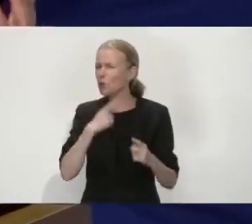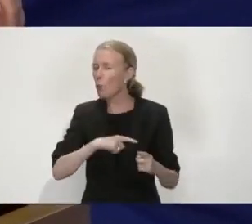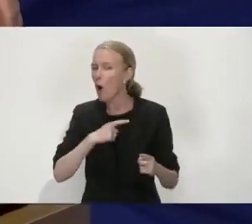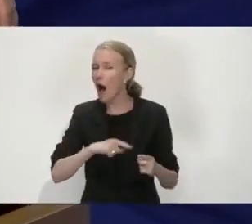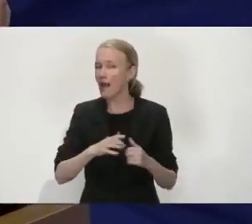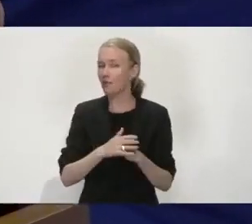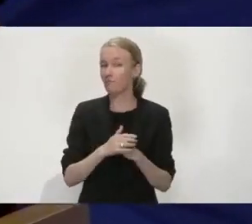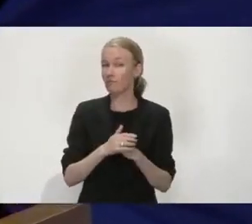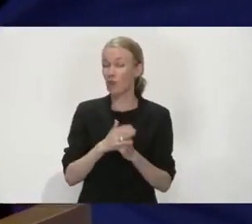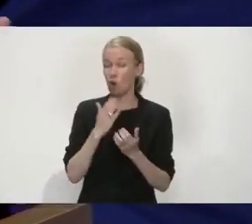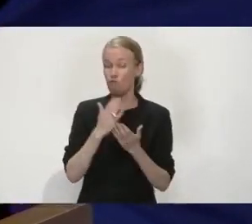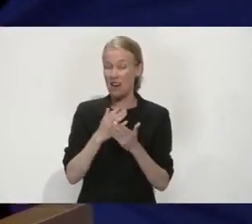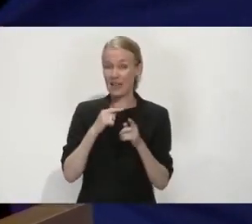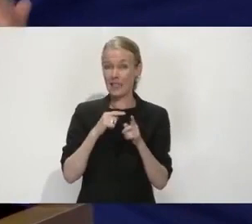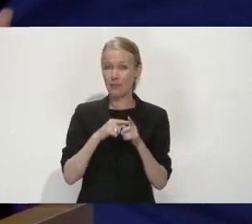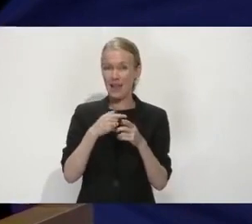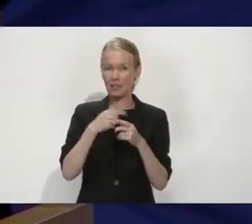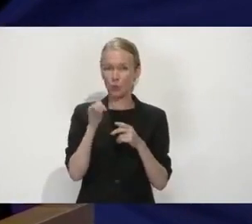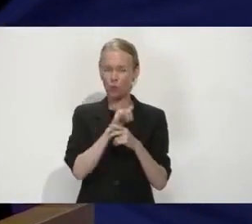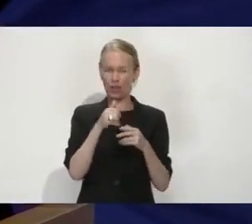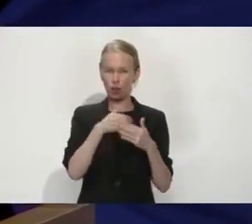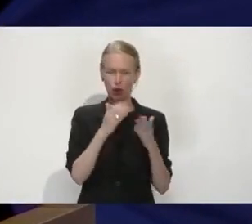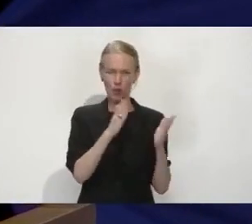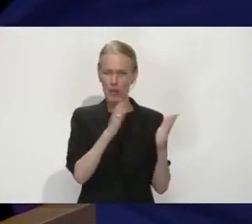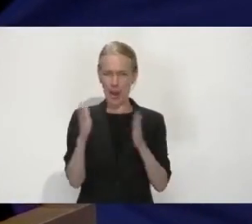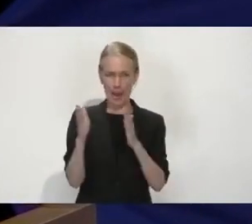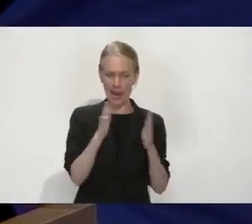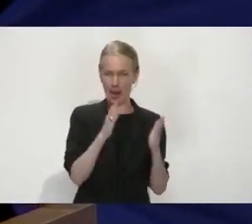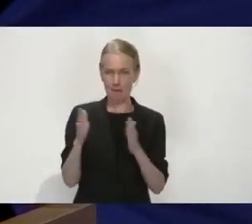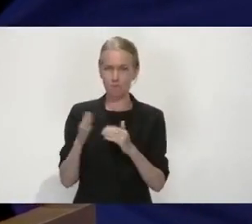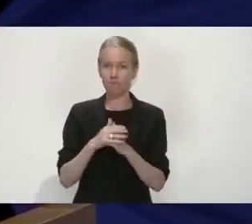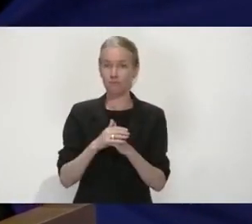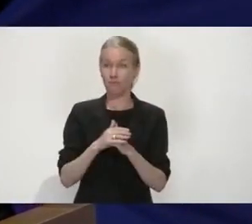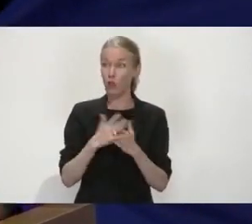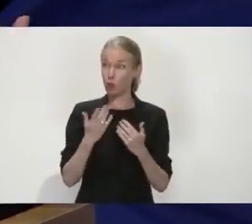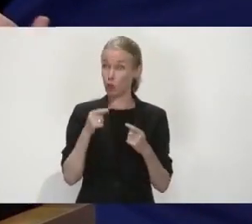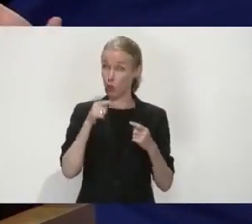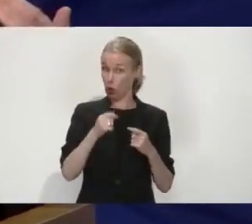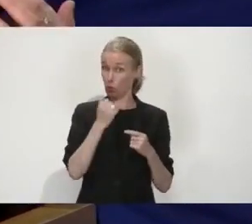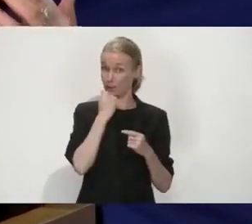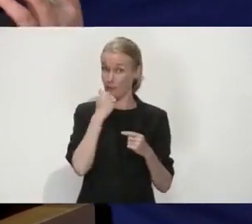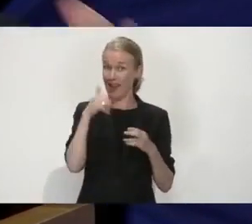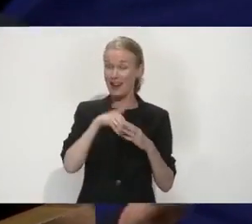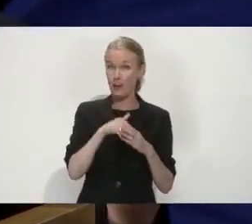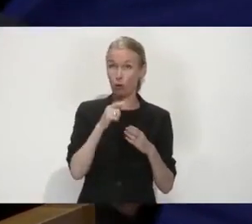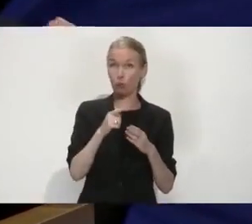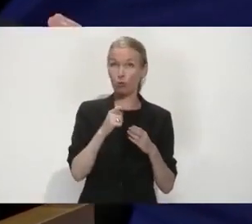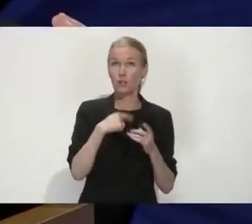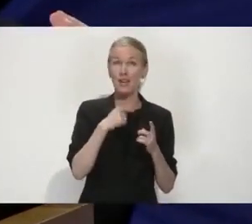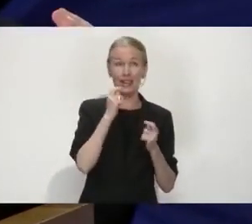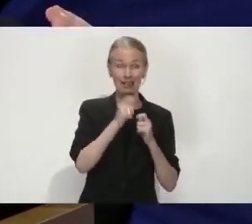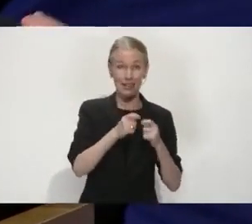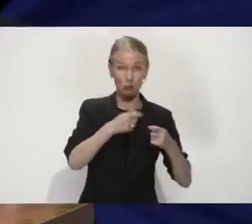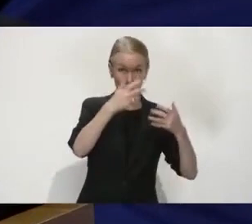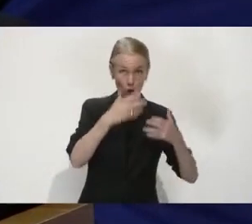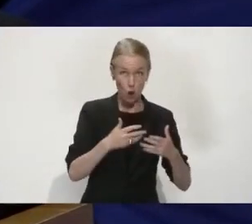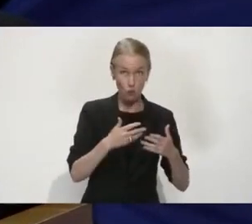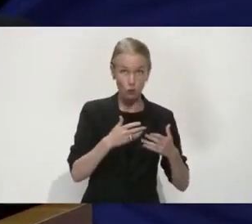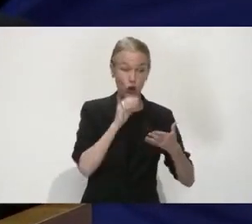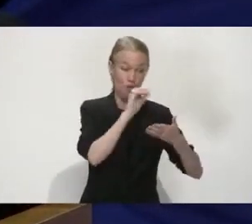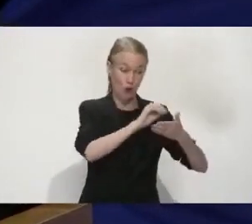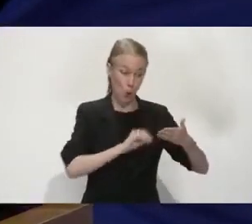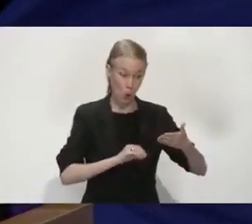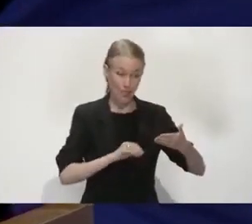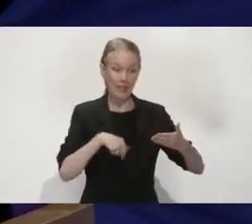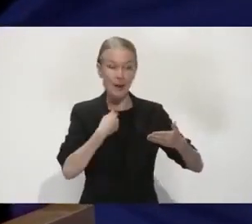is test results that are recorded and reported back. So there is a difference between swabs taken, tests sent to the